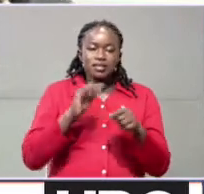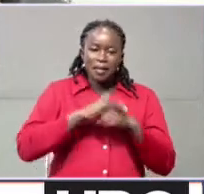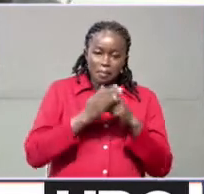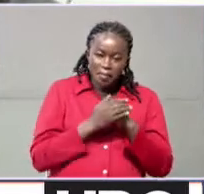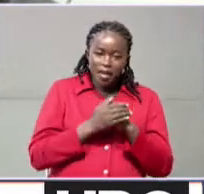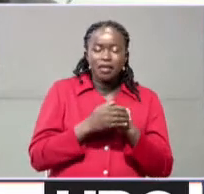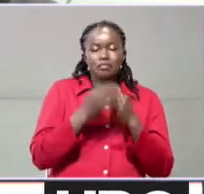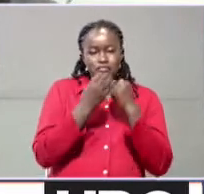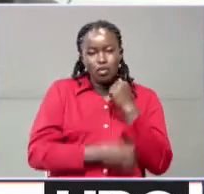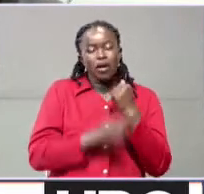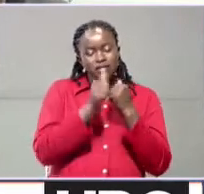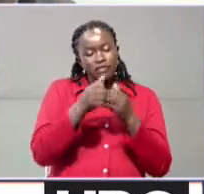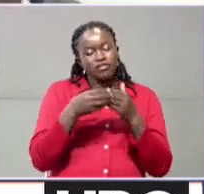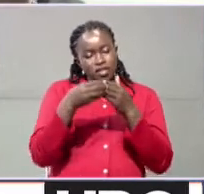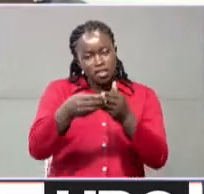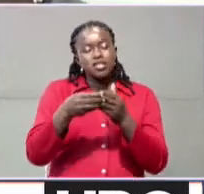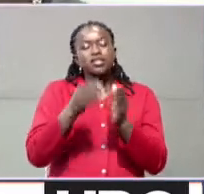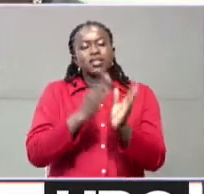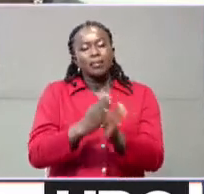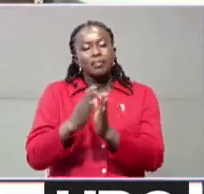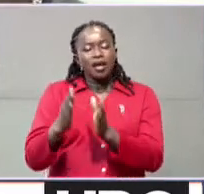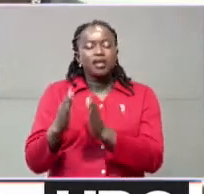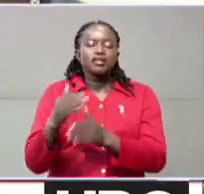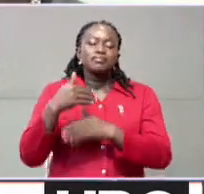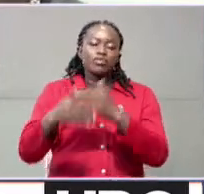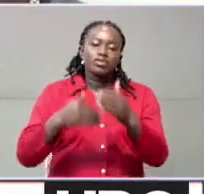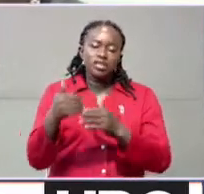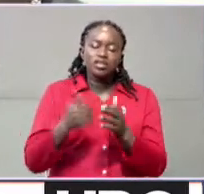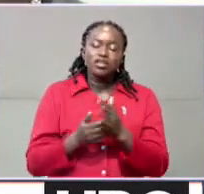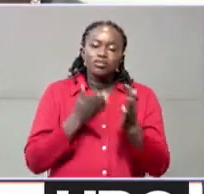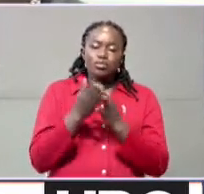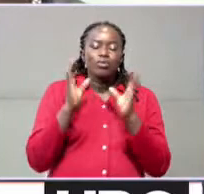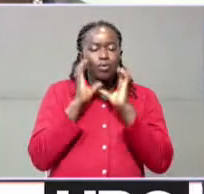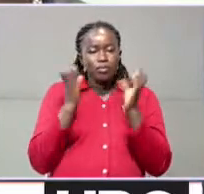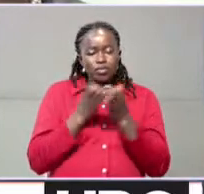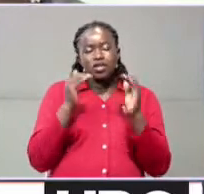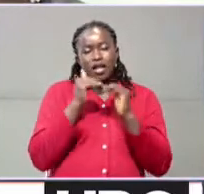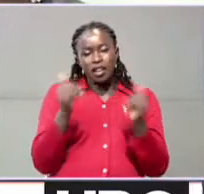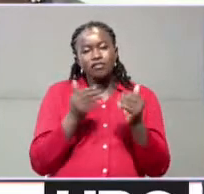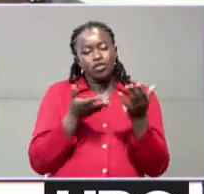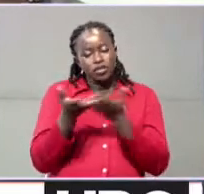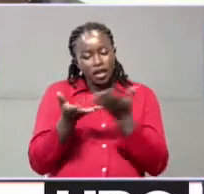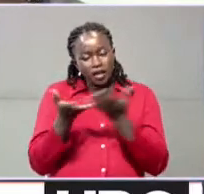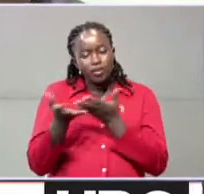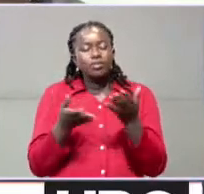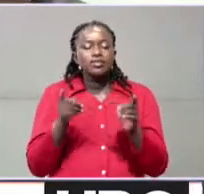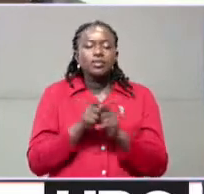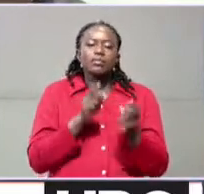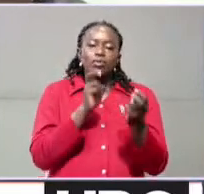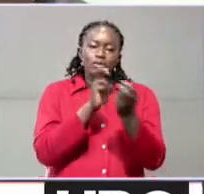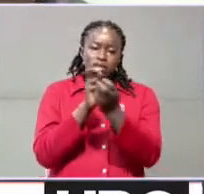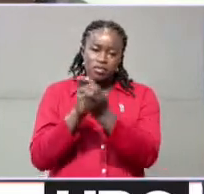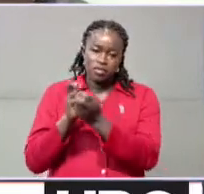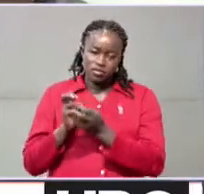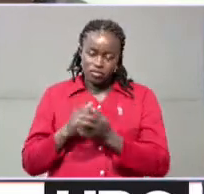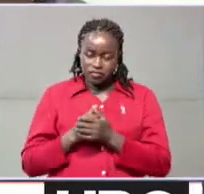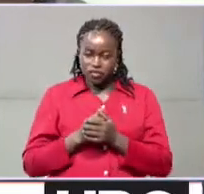forefront of the planning process through community level dialogue and the consultation